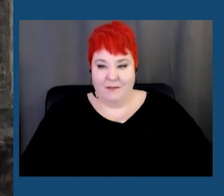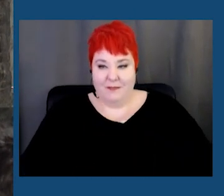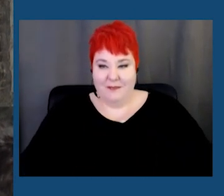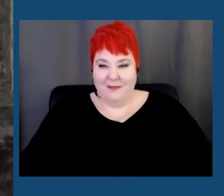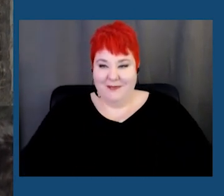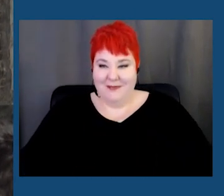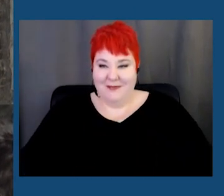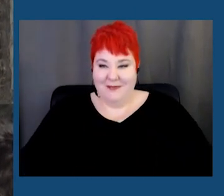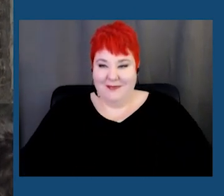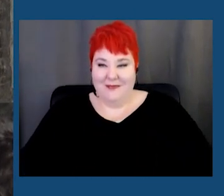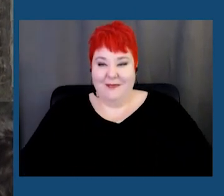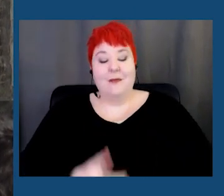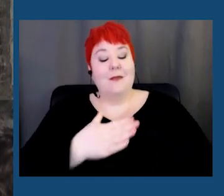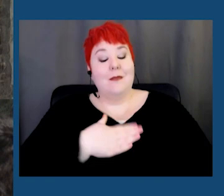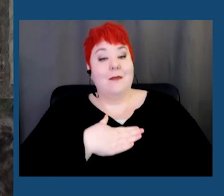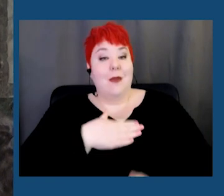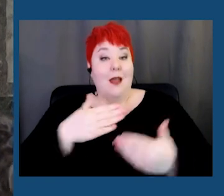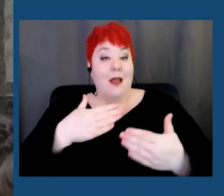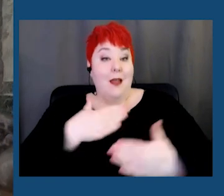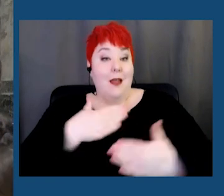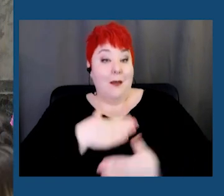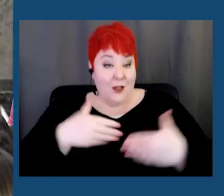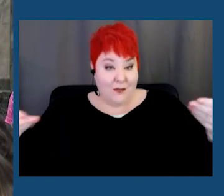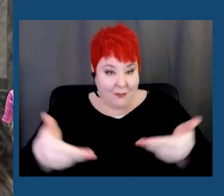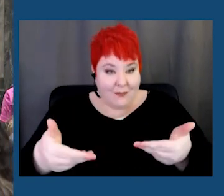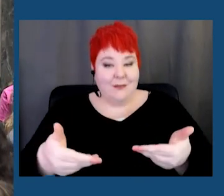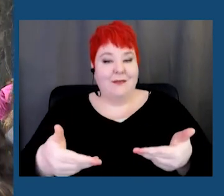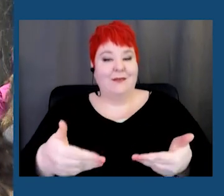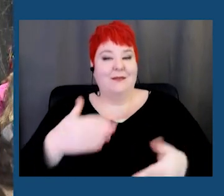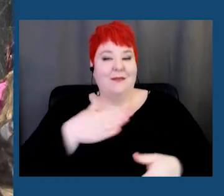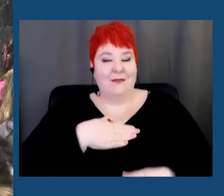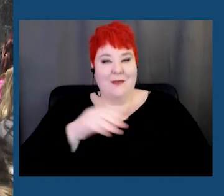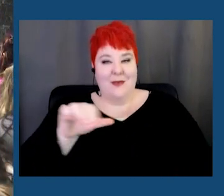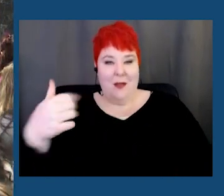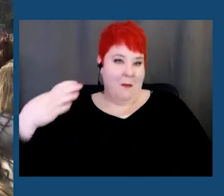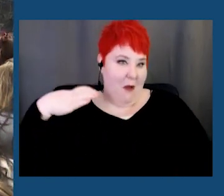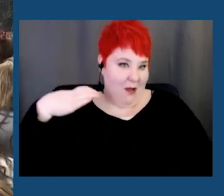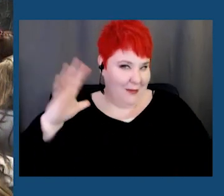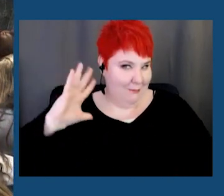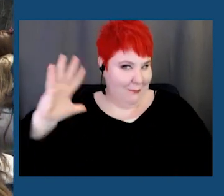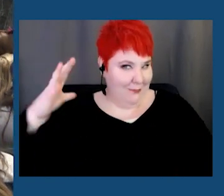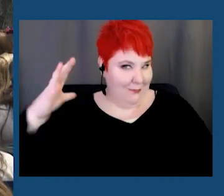And it's my pleasure to introduce actually my former boss. So